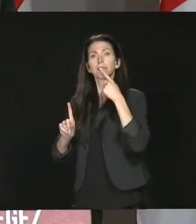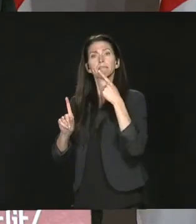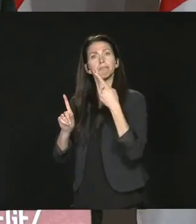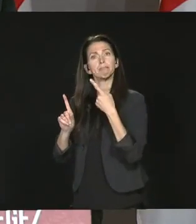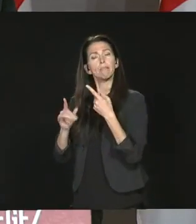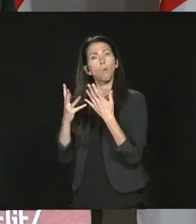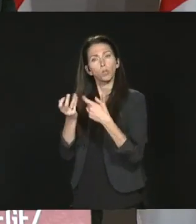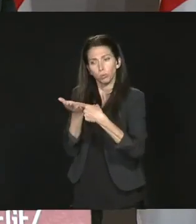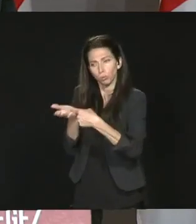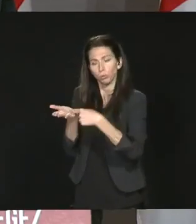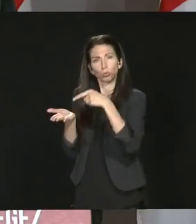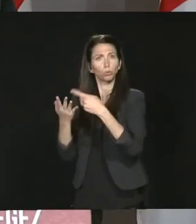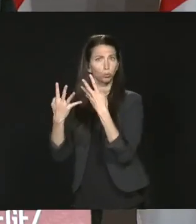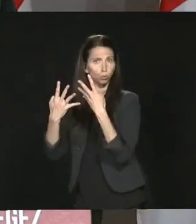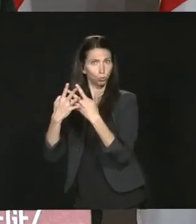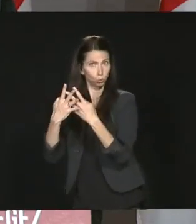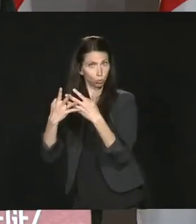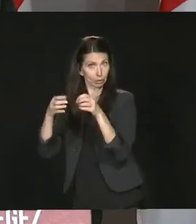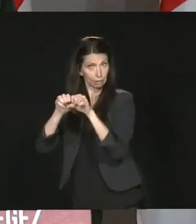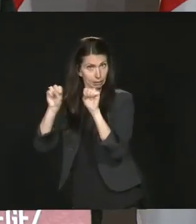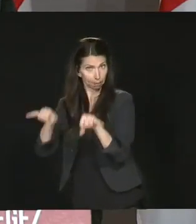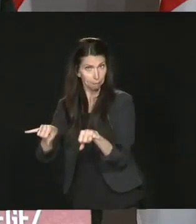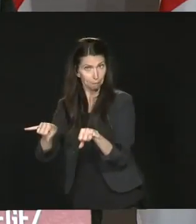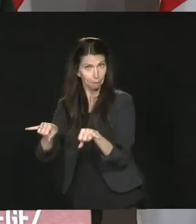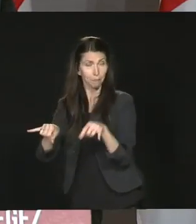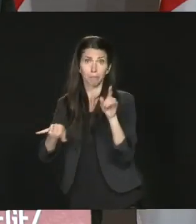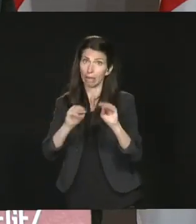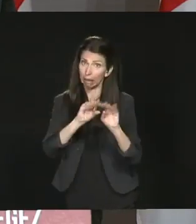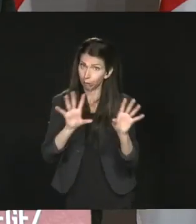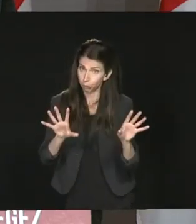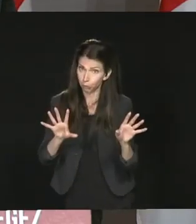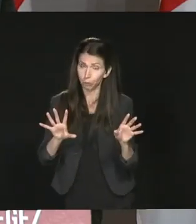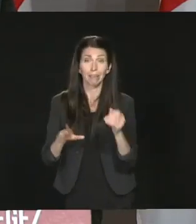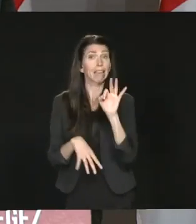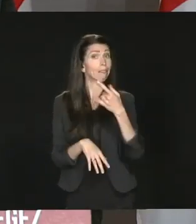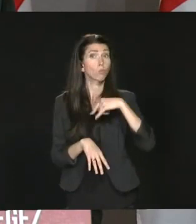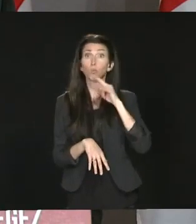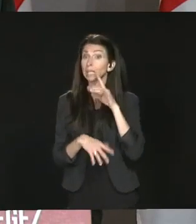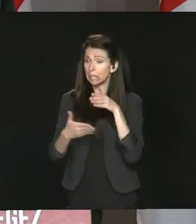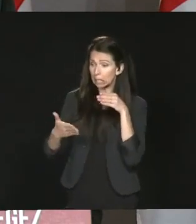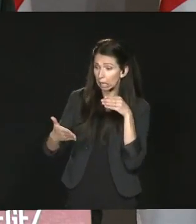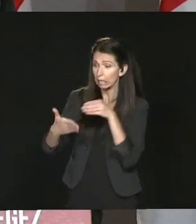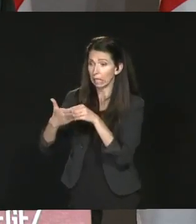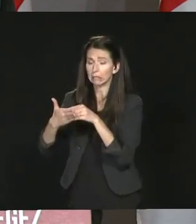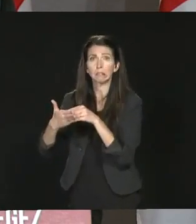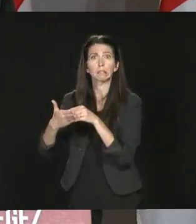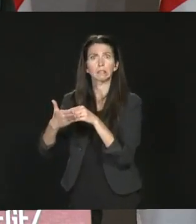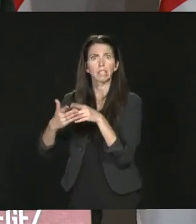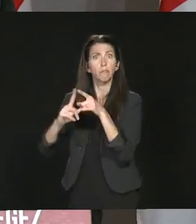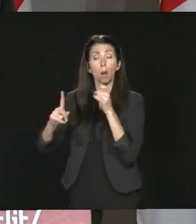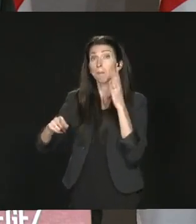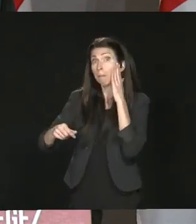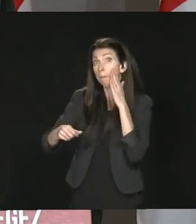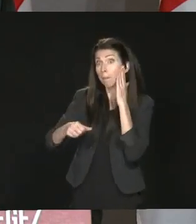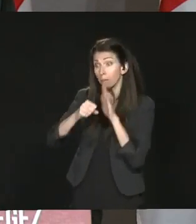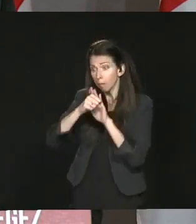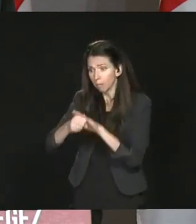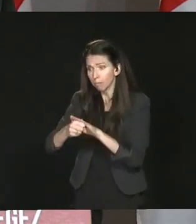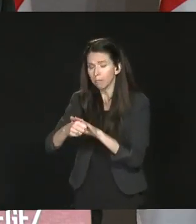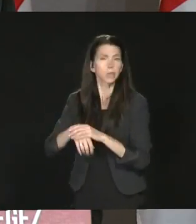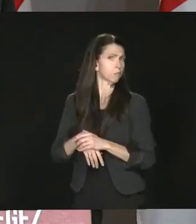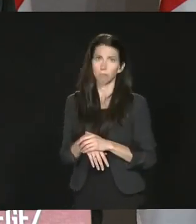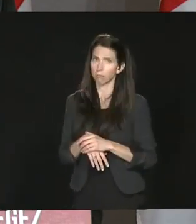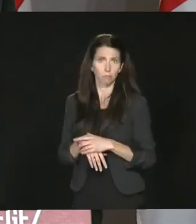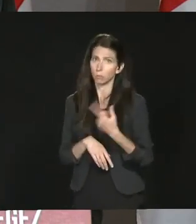that discrimination on the basis of race or any other form of bias is not only abhorrent and unacceptable, it's unlawful.